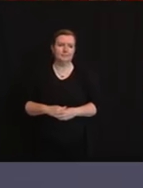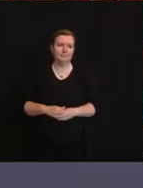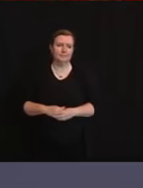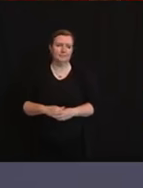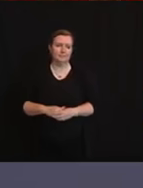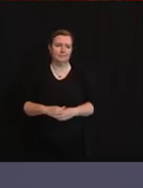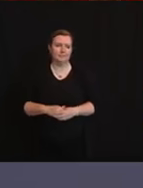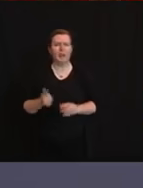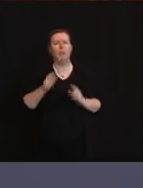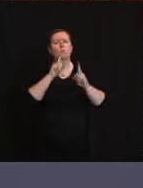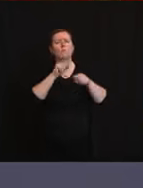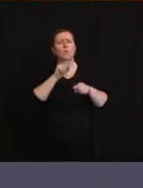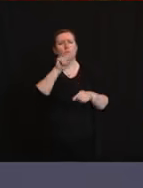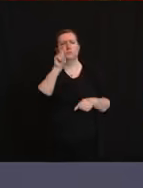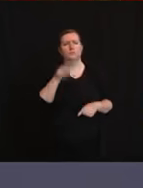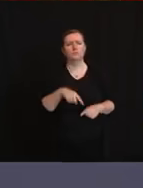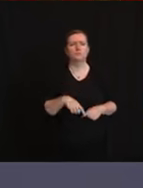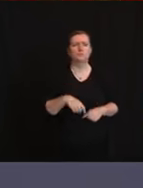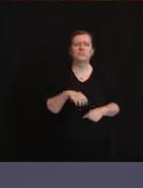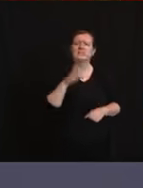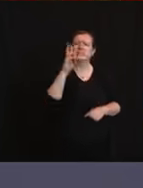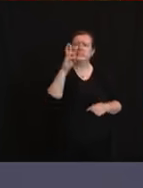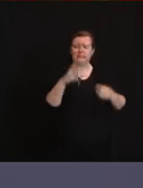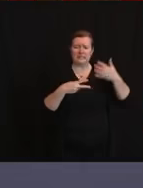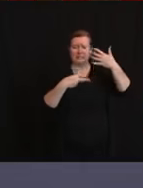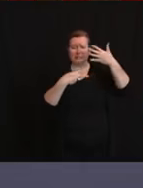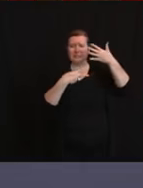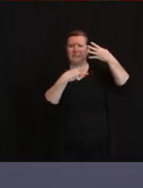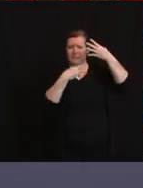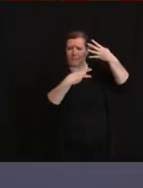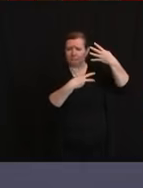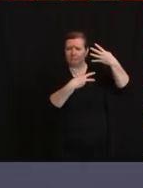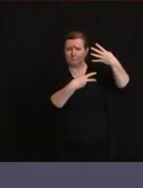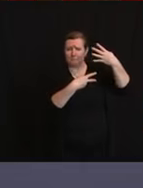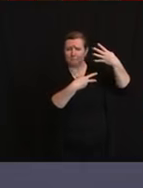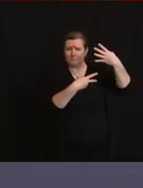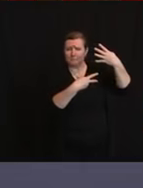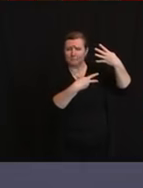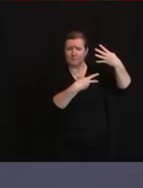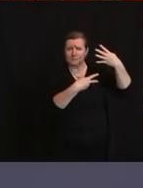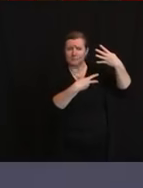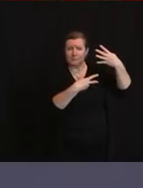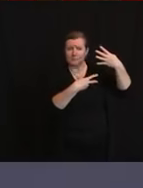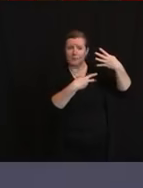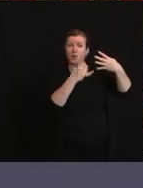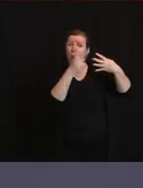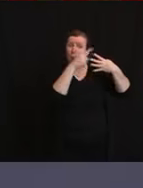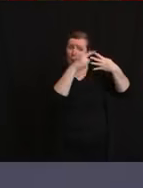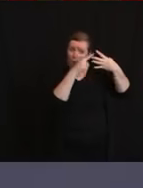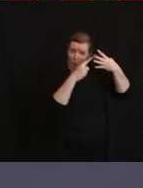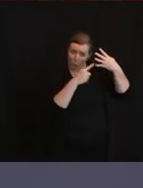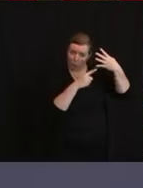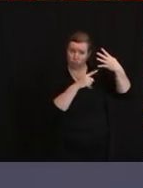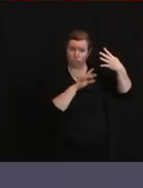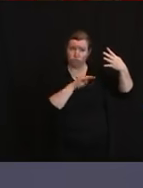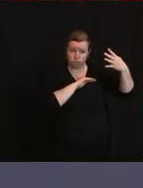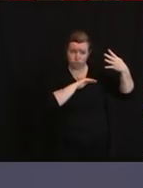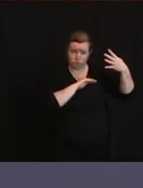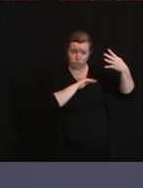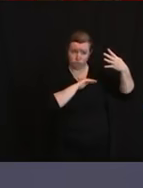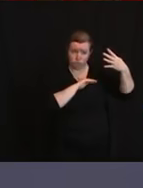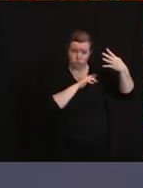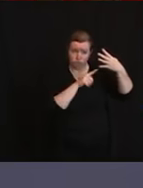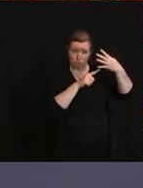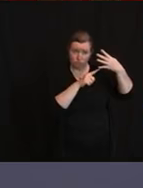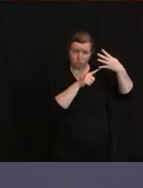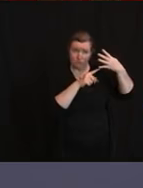principles, obviously, once those first 4 principles are met and things start to open up, there, as you've been saying,